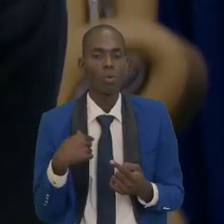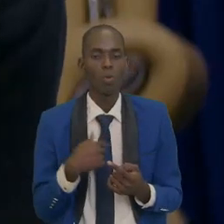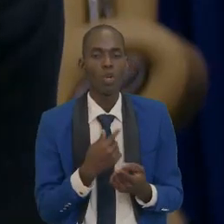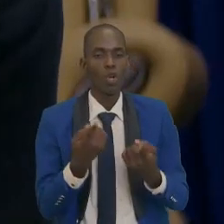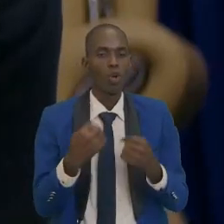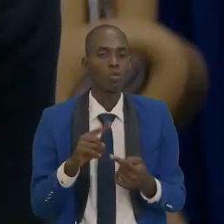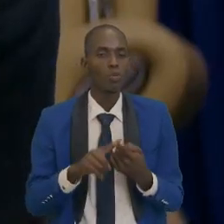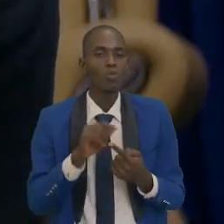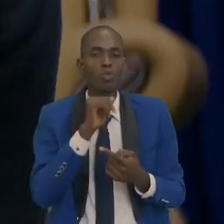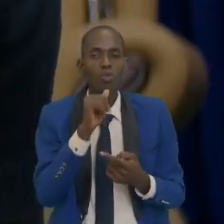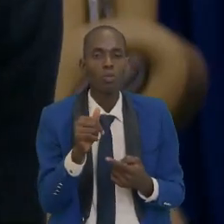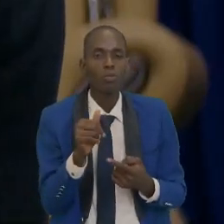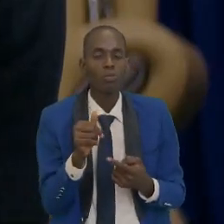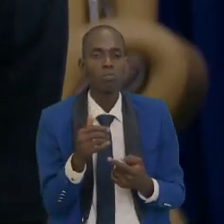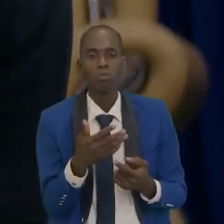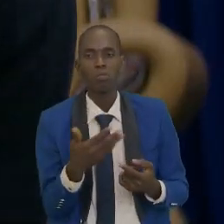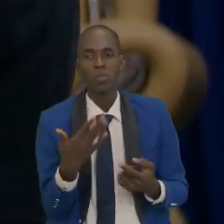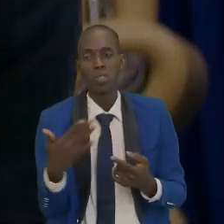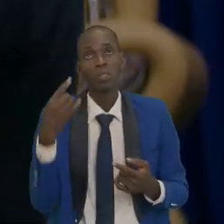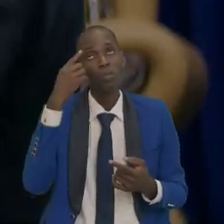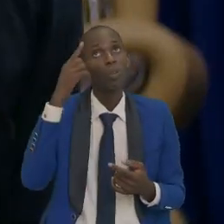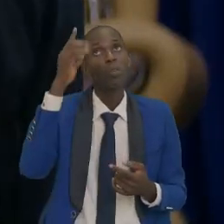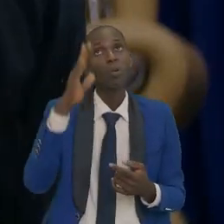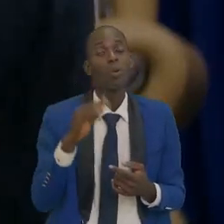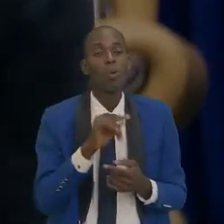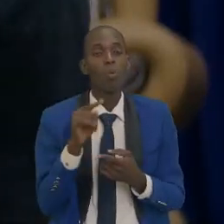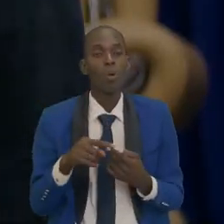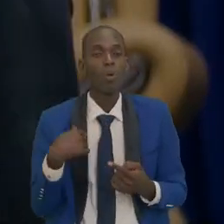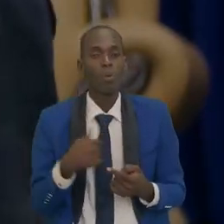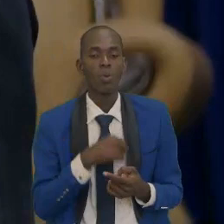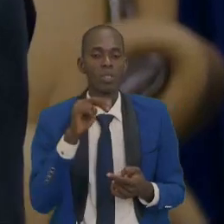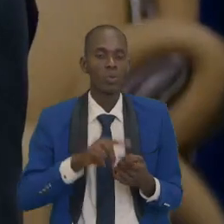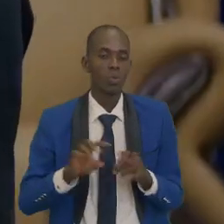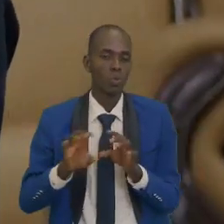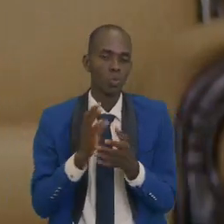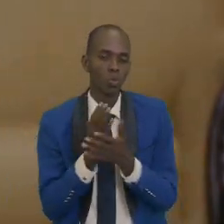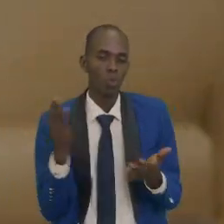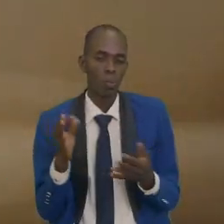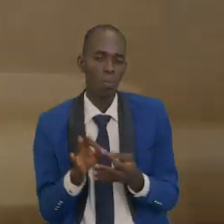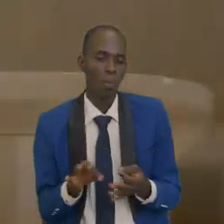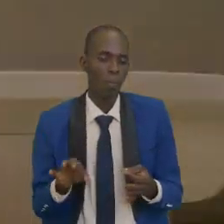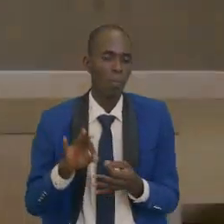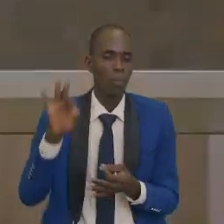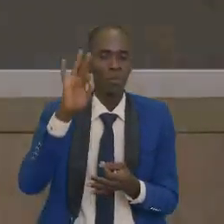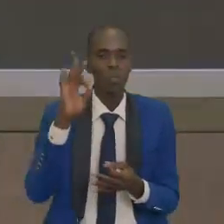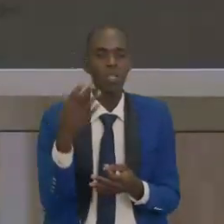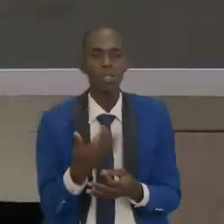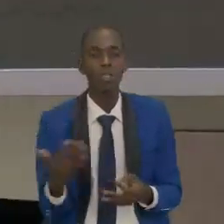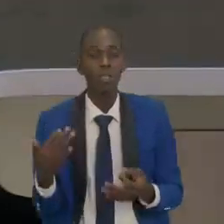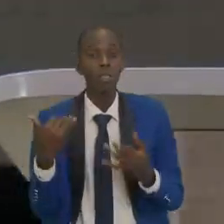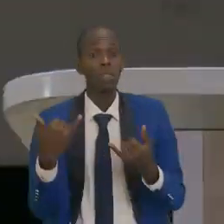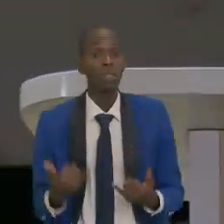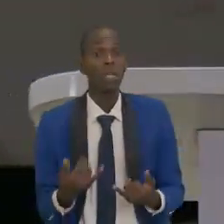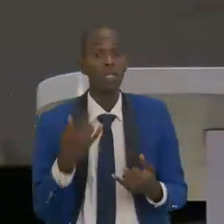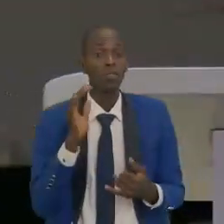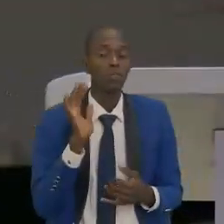God when we come to do something spiritual the energy goes